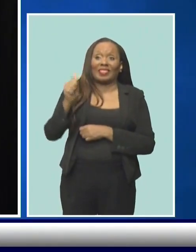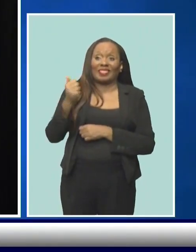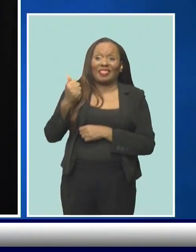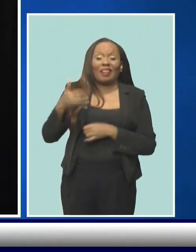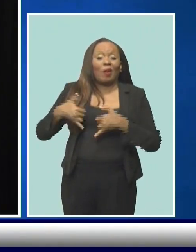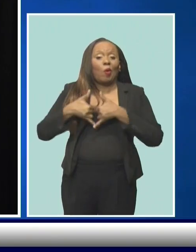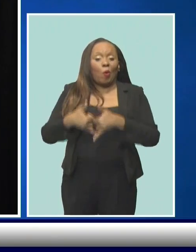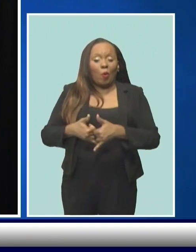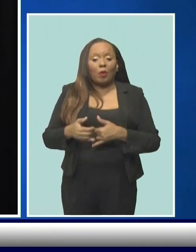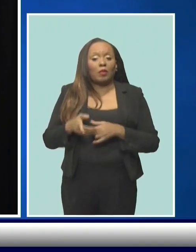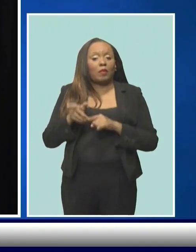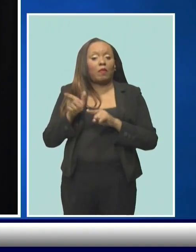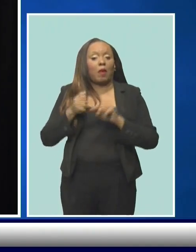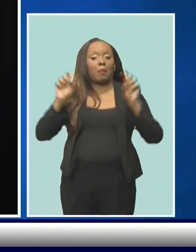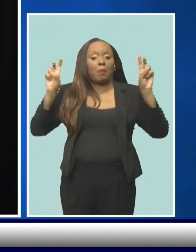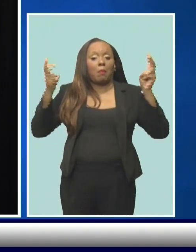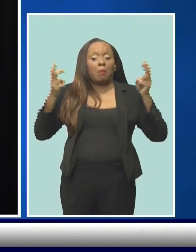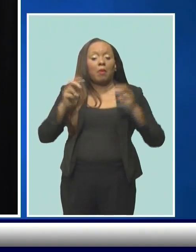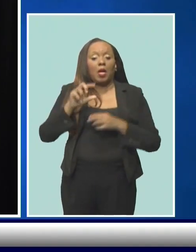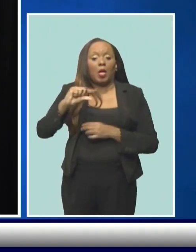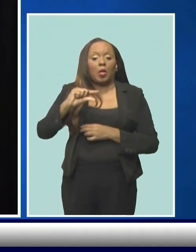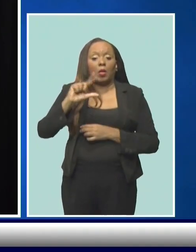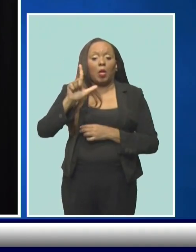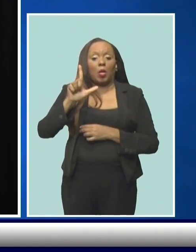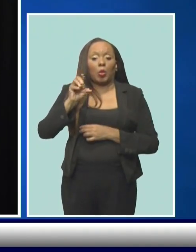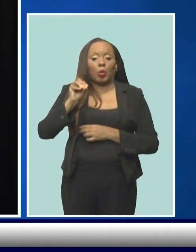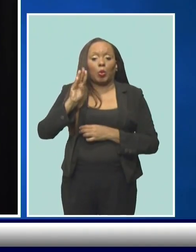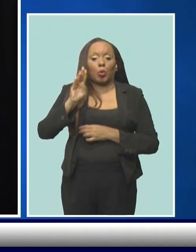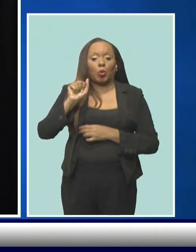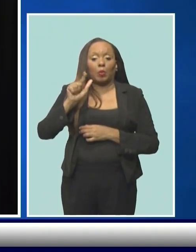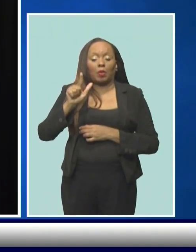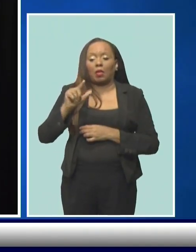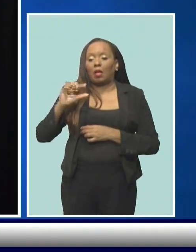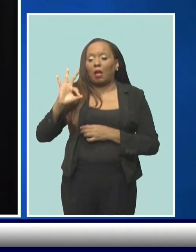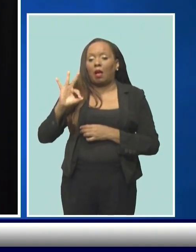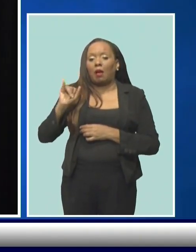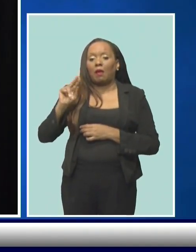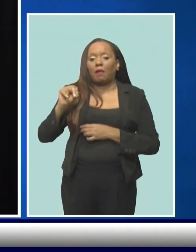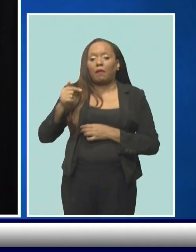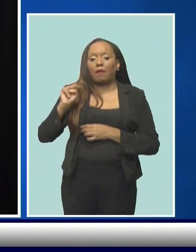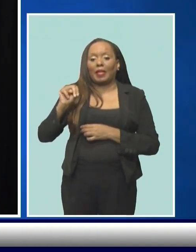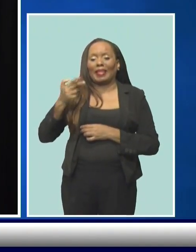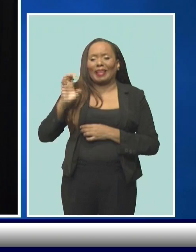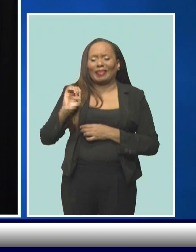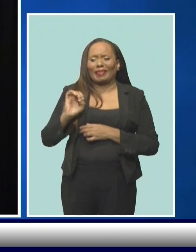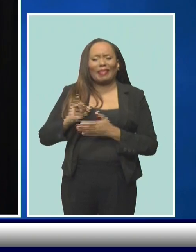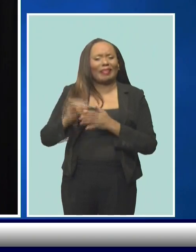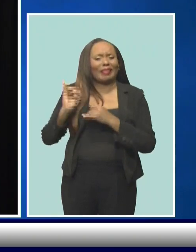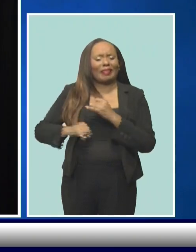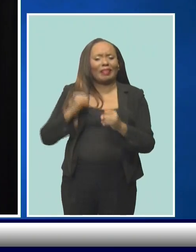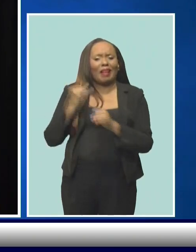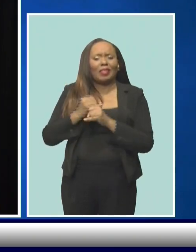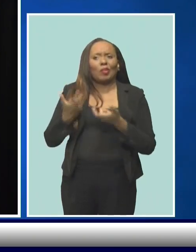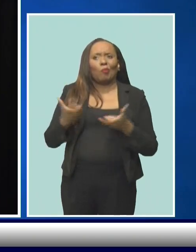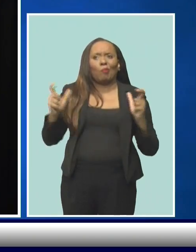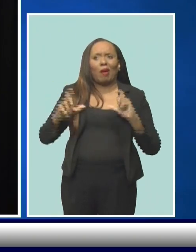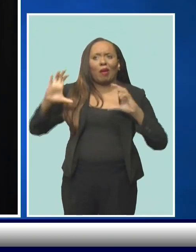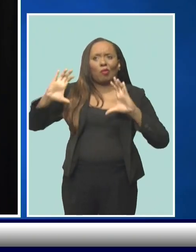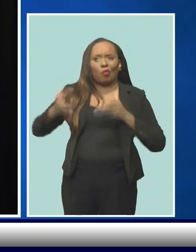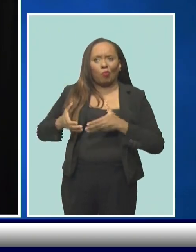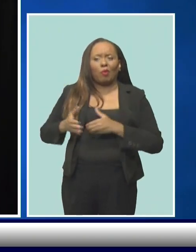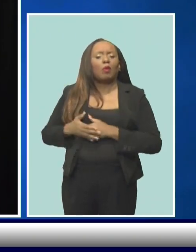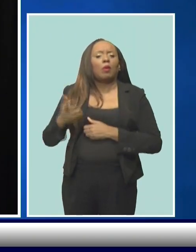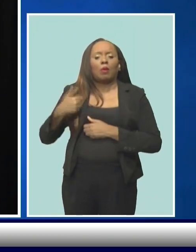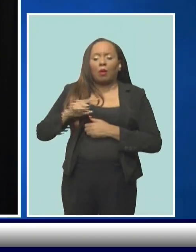is an international group. They look at banks across the entire world, and we actually won Best